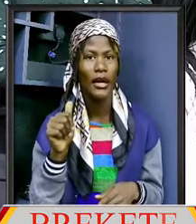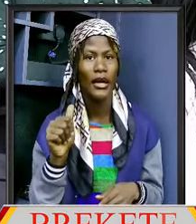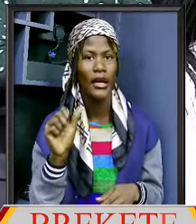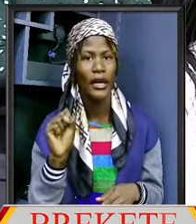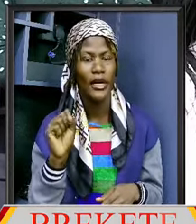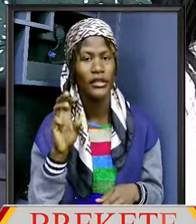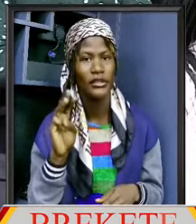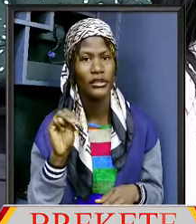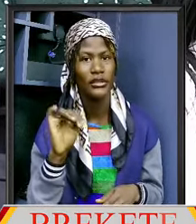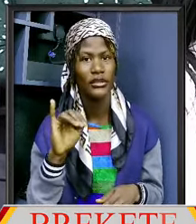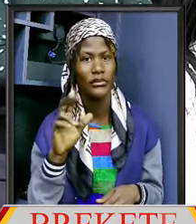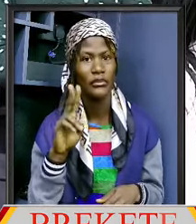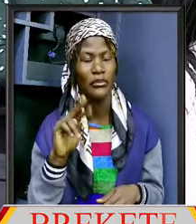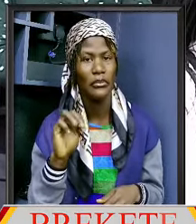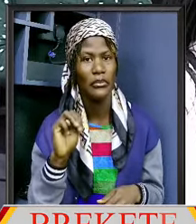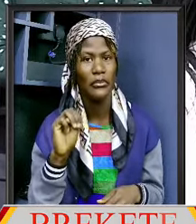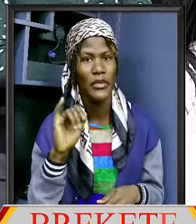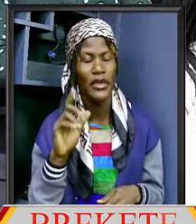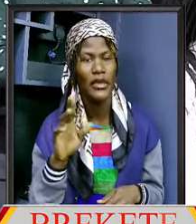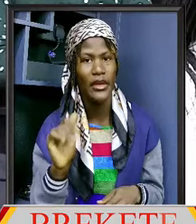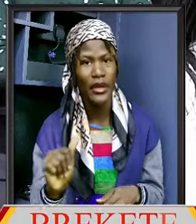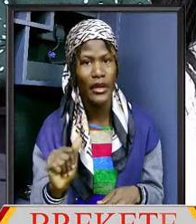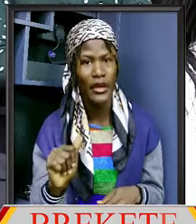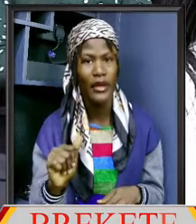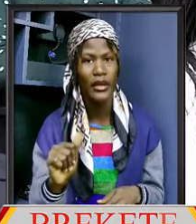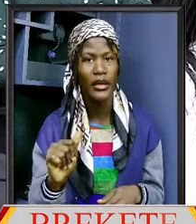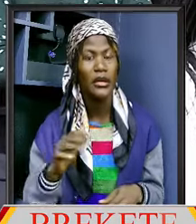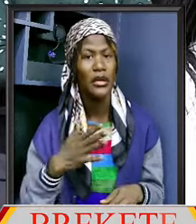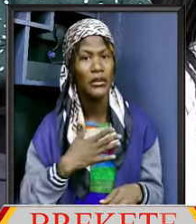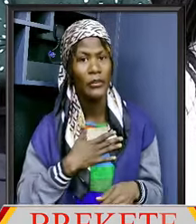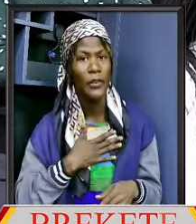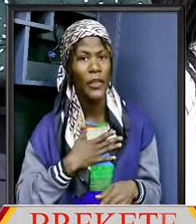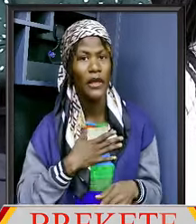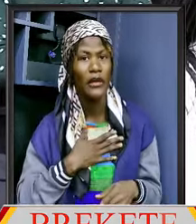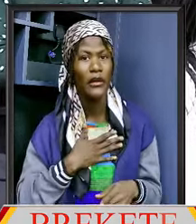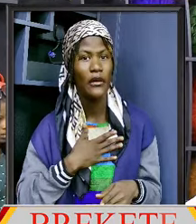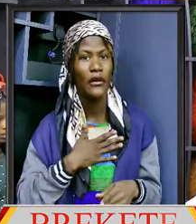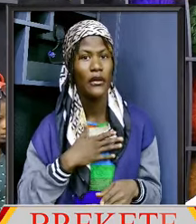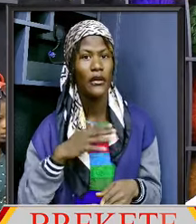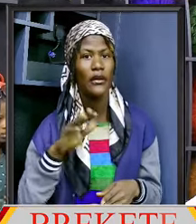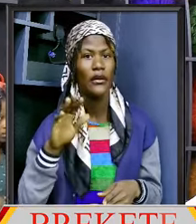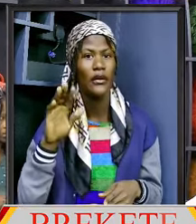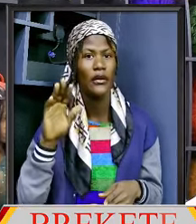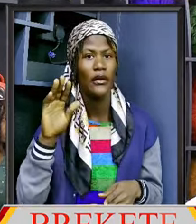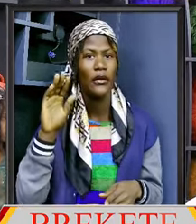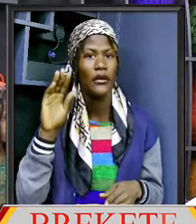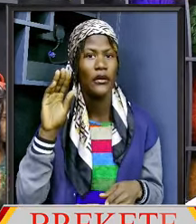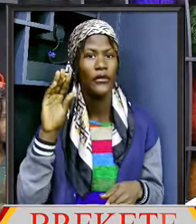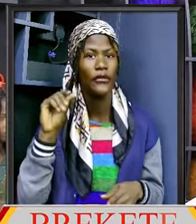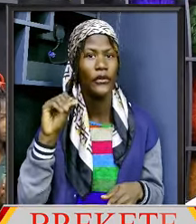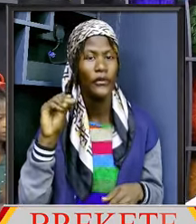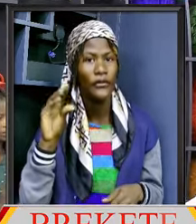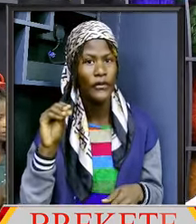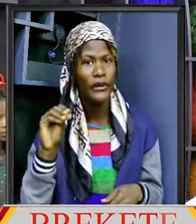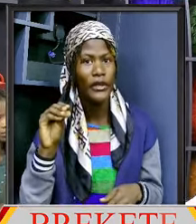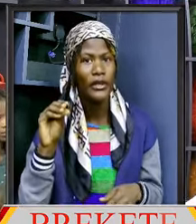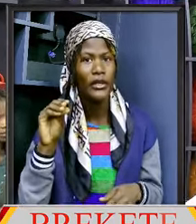the 15th national president, Association of Medical Laboratory Scientists. We'll clap for him now.